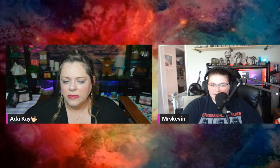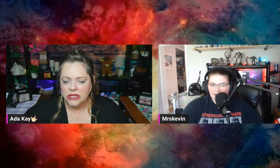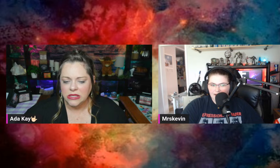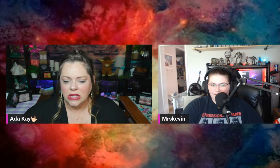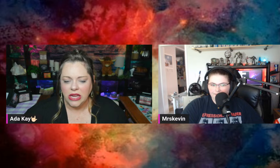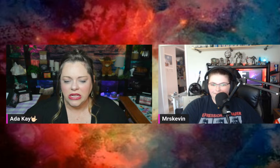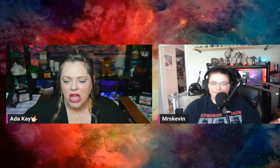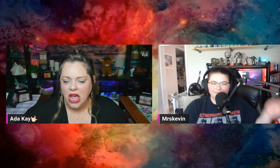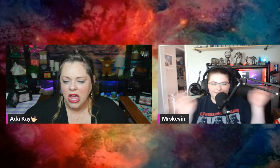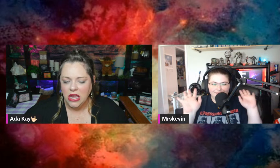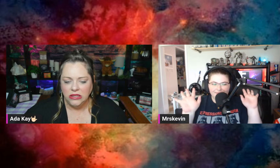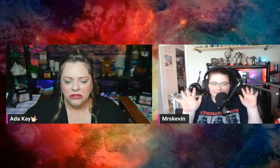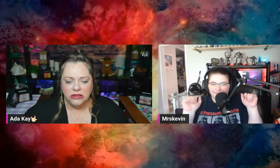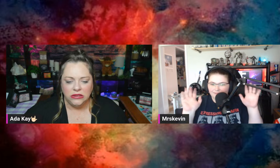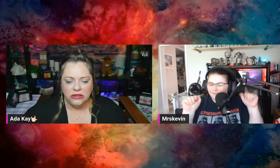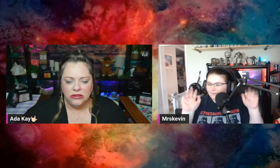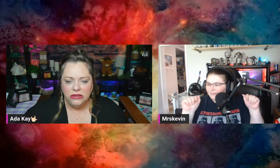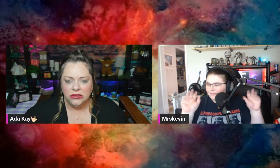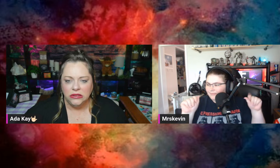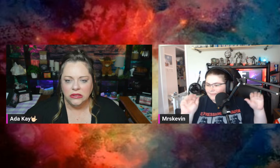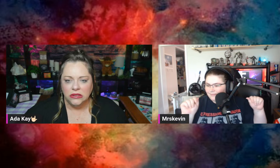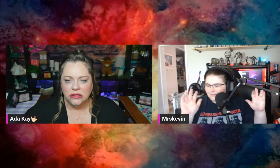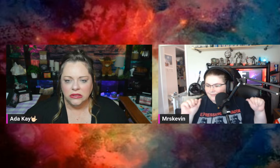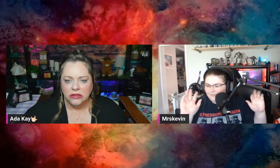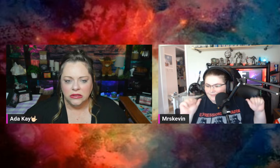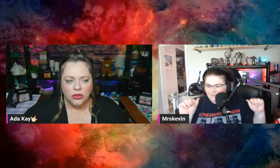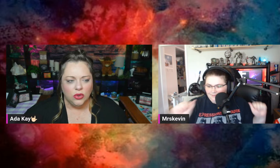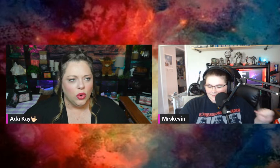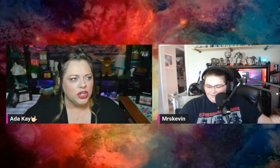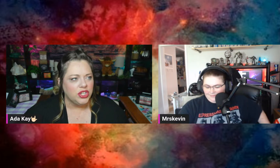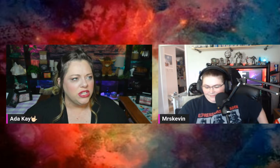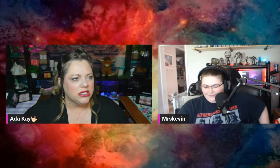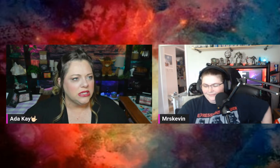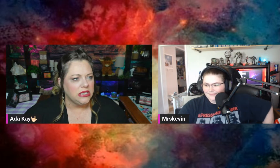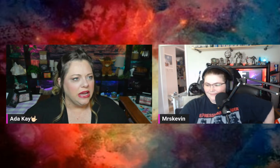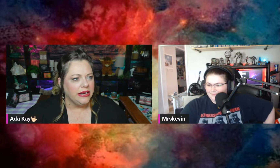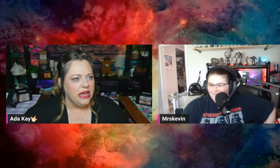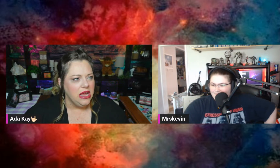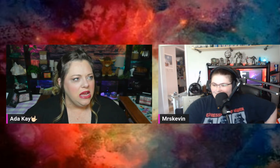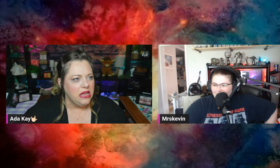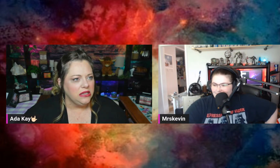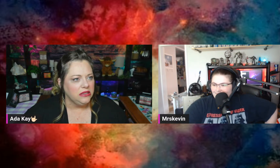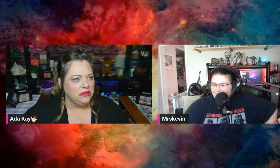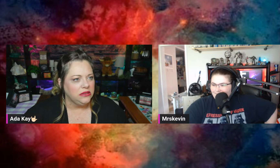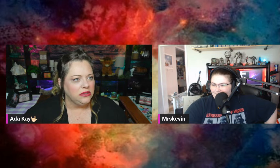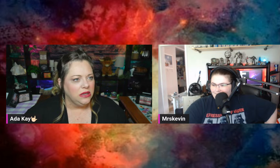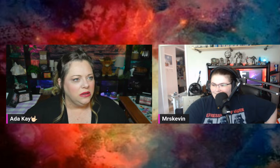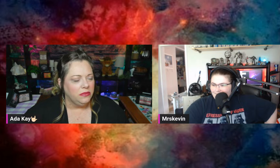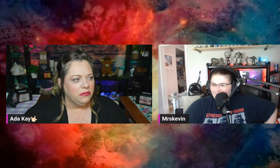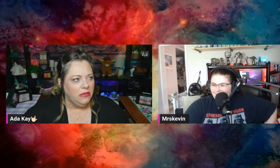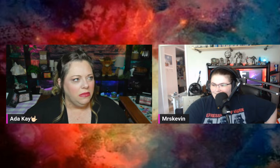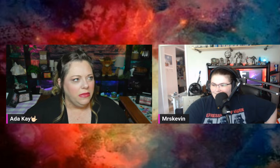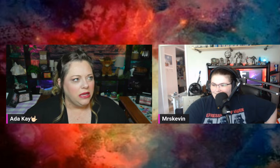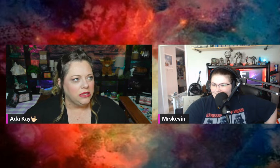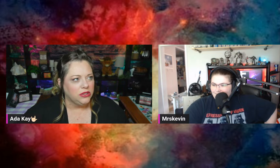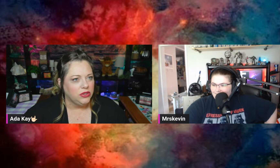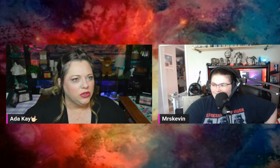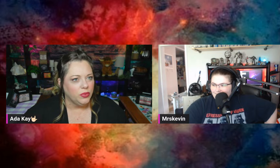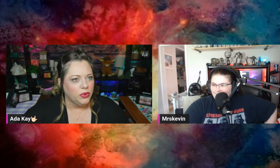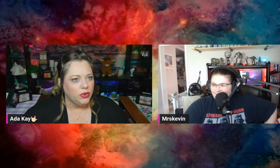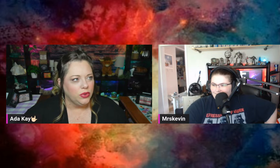Yay, Miss Diane. Gorgeous Diane.